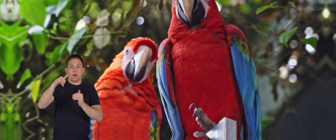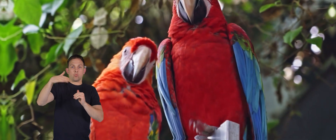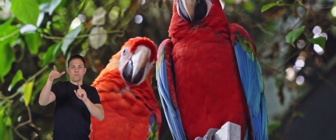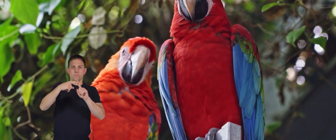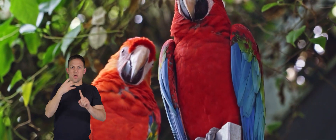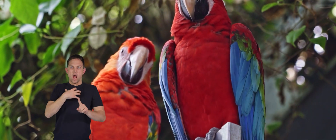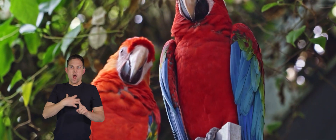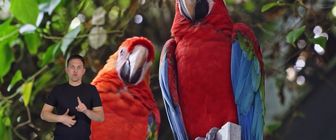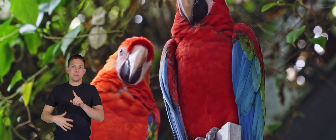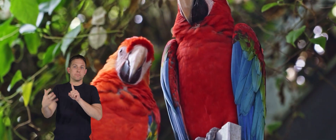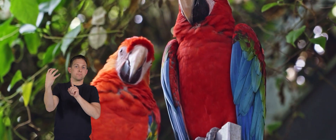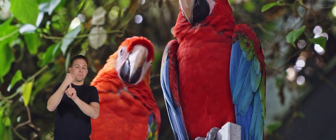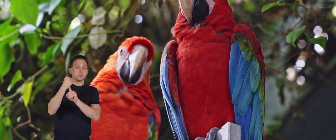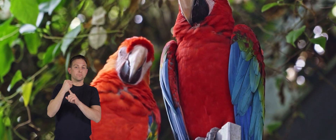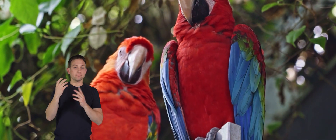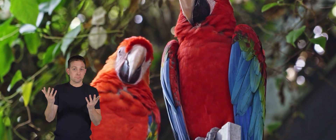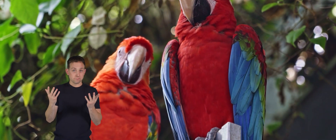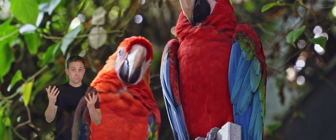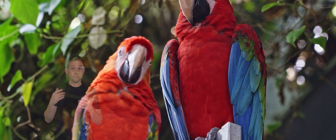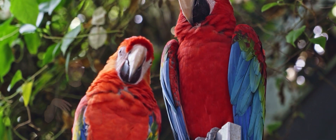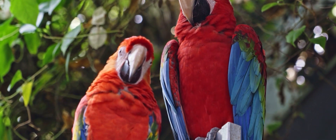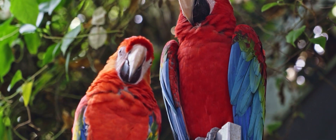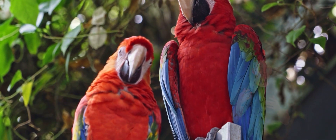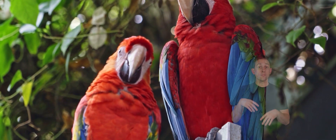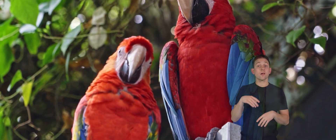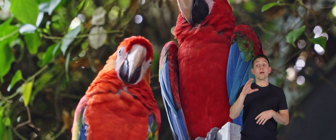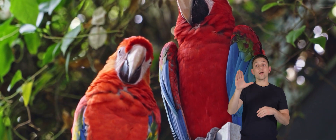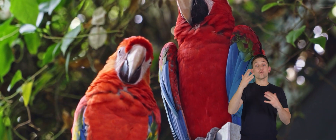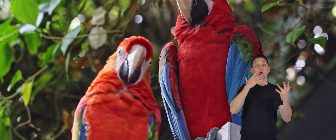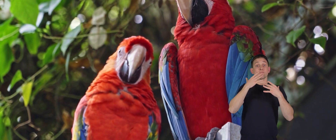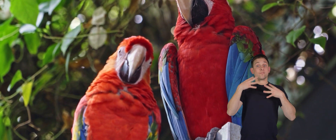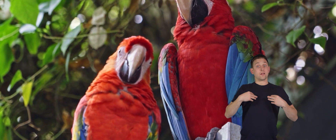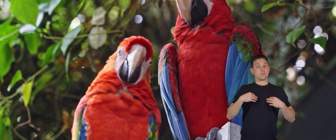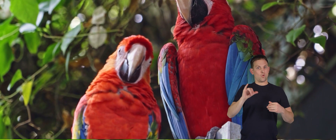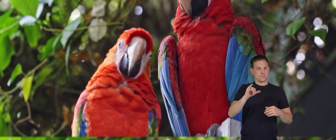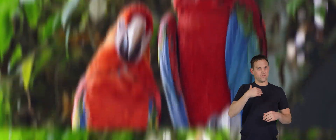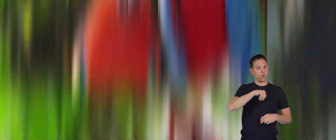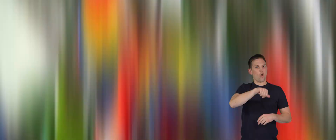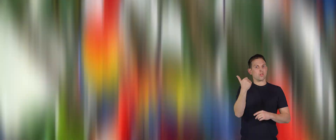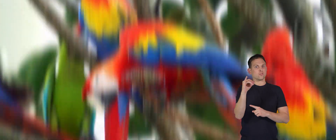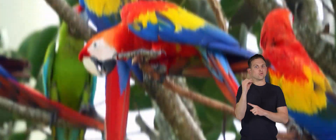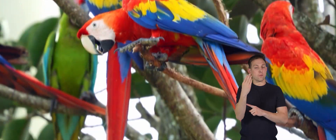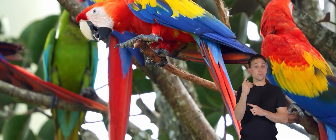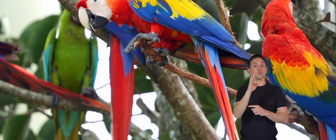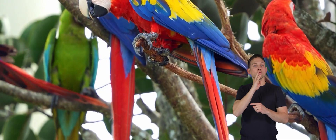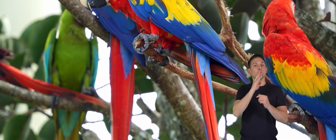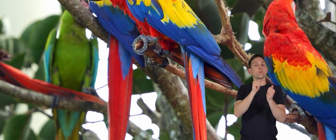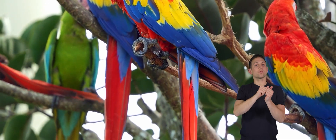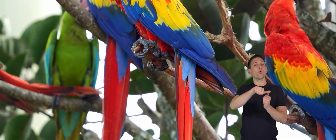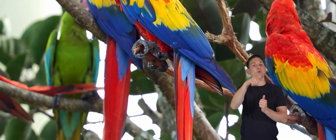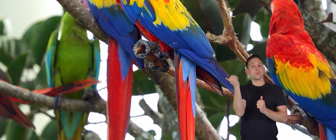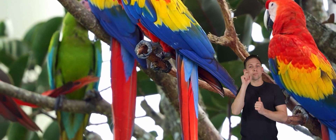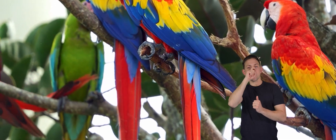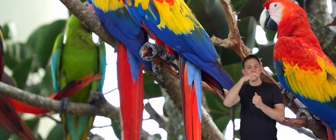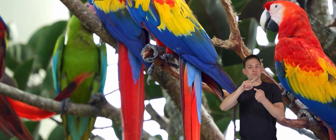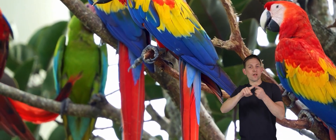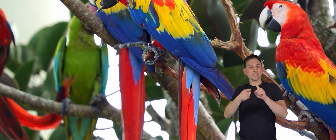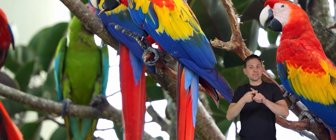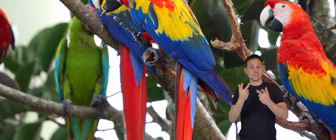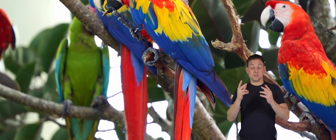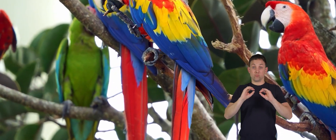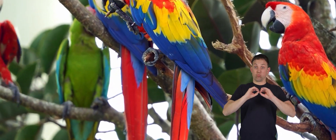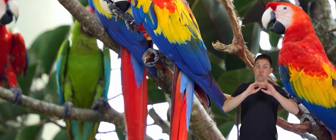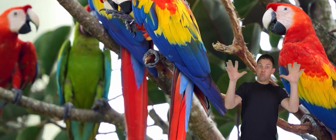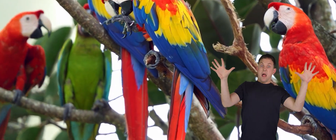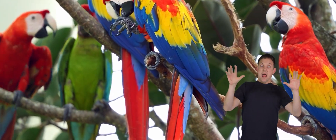But their colorful feathers also have another job, talking to their parrot friends. The brighter the feathers, the healthier they